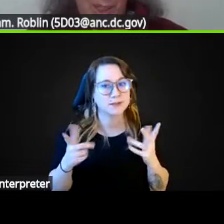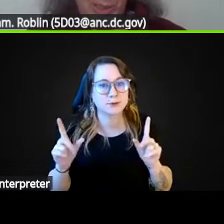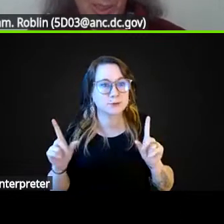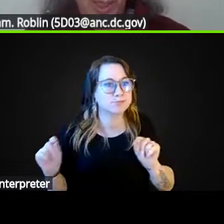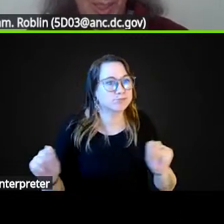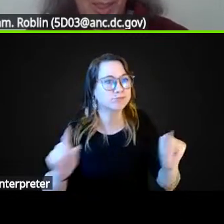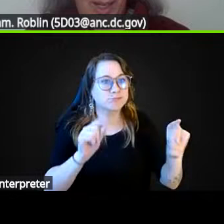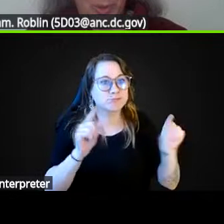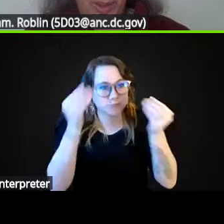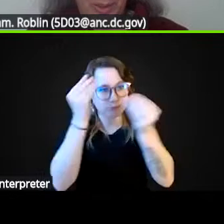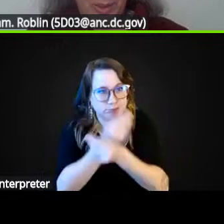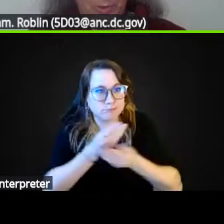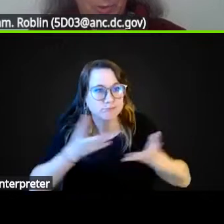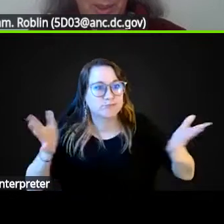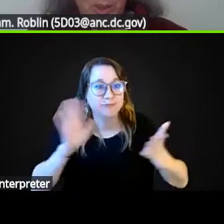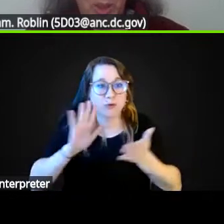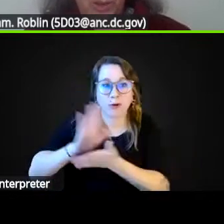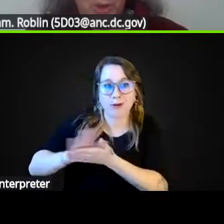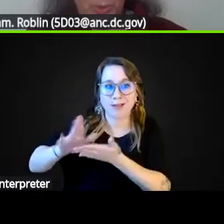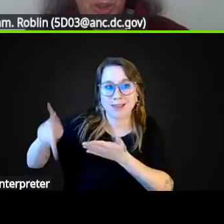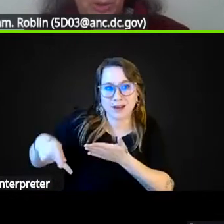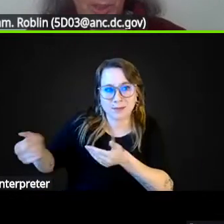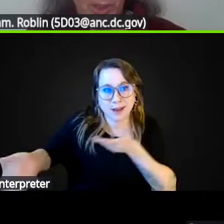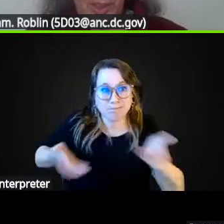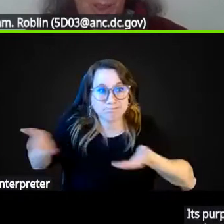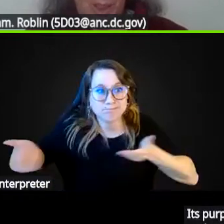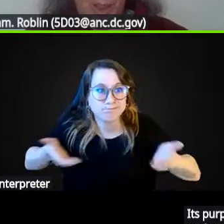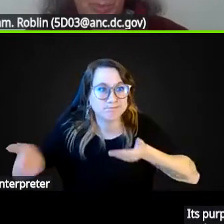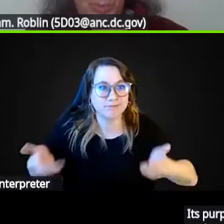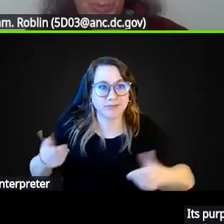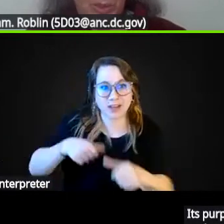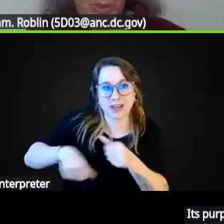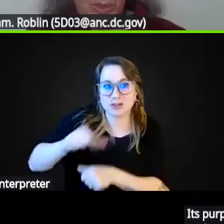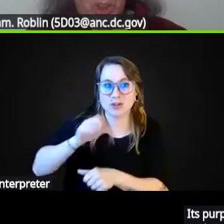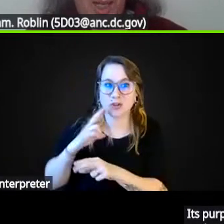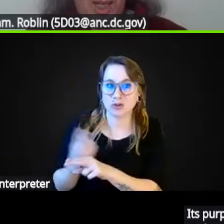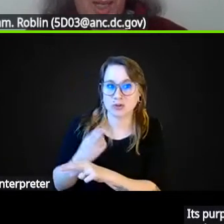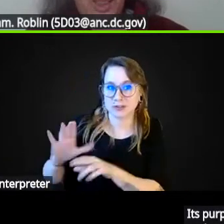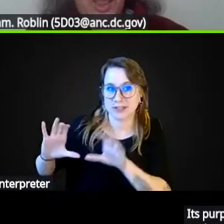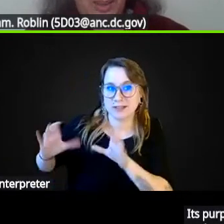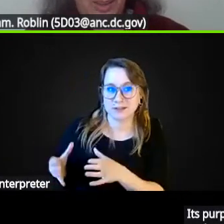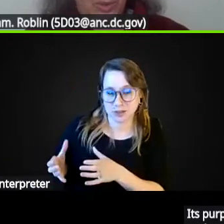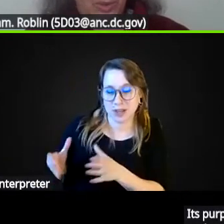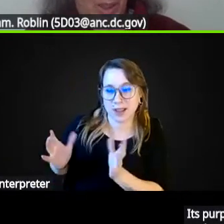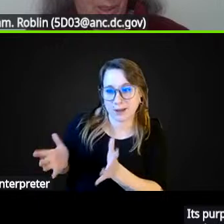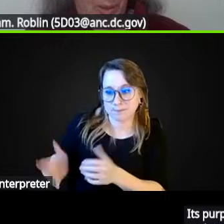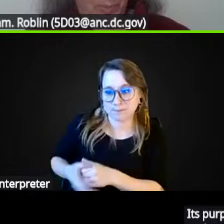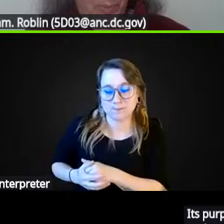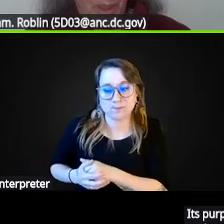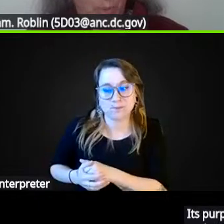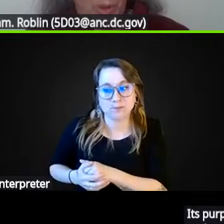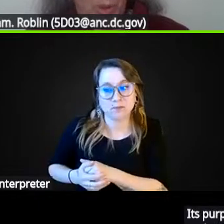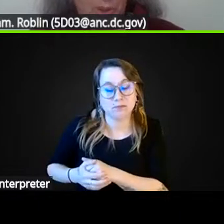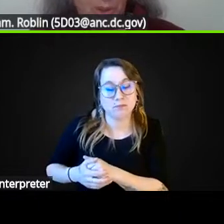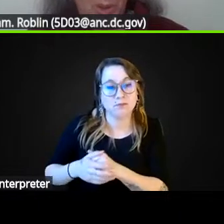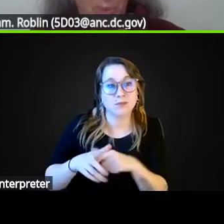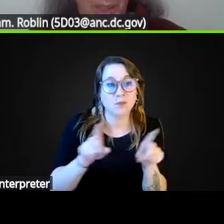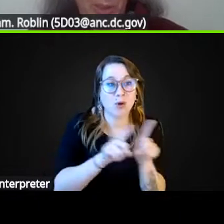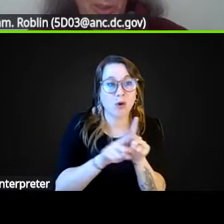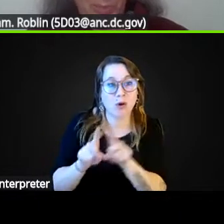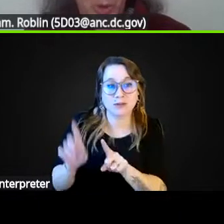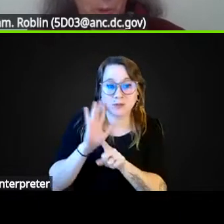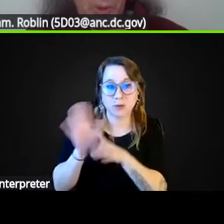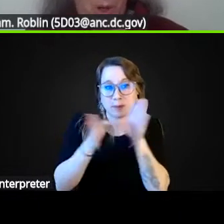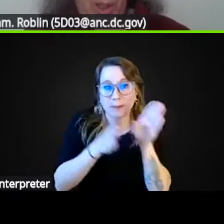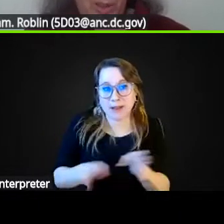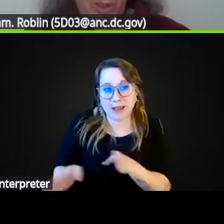cleanups, and everyone can invite each other to each other's cleanups using the chat. And we're also going to be planning some